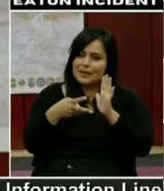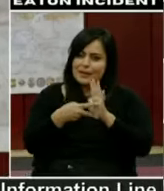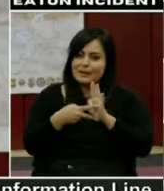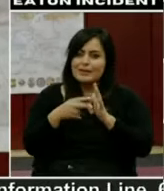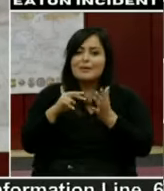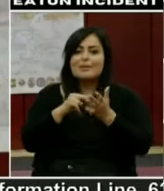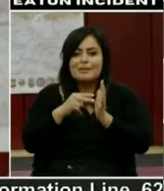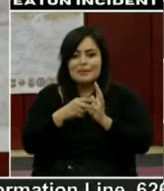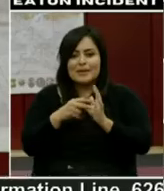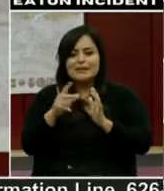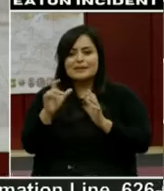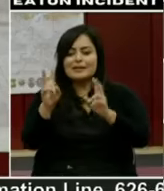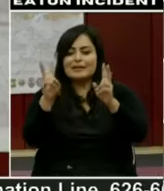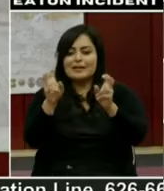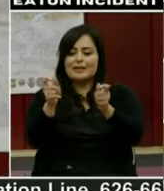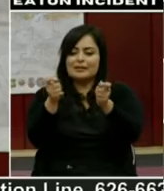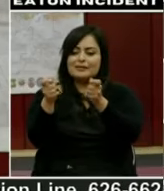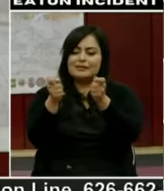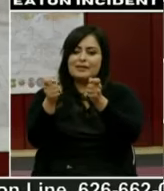the fire.